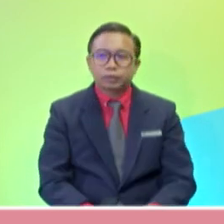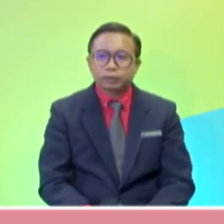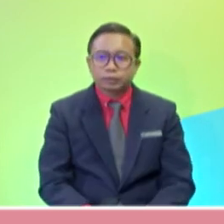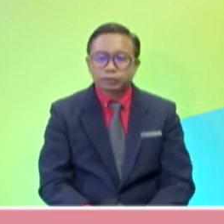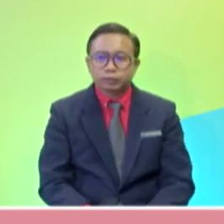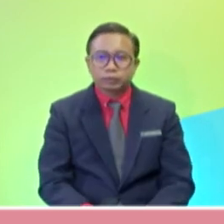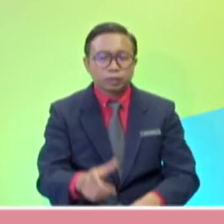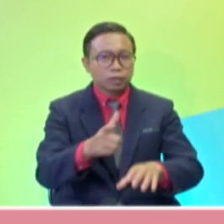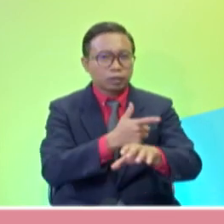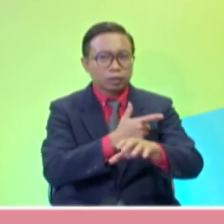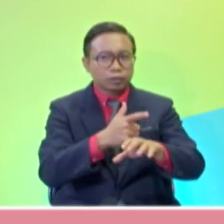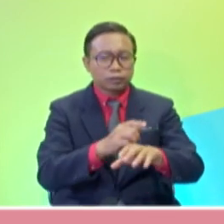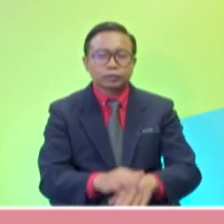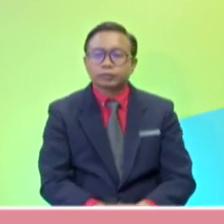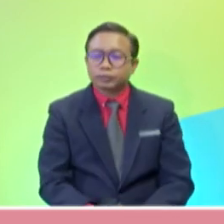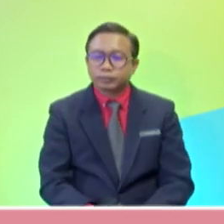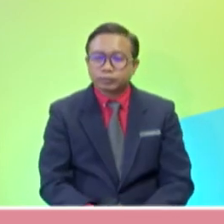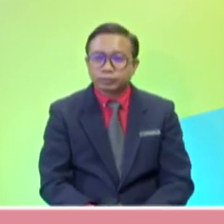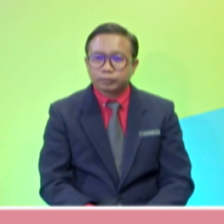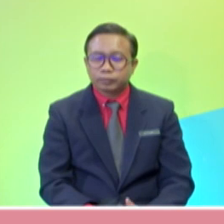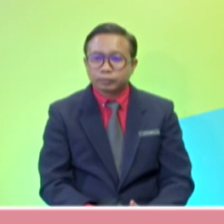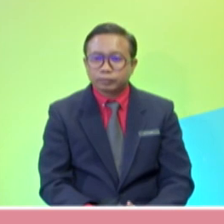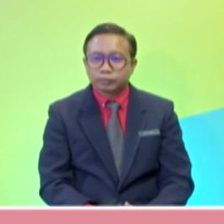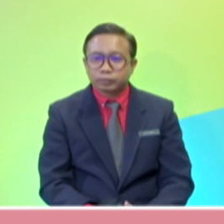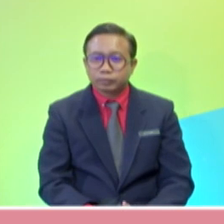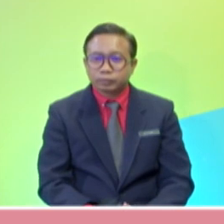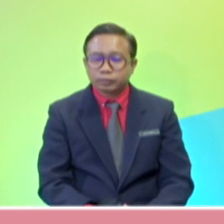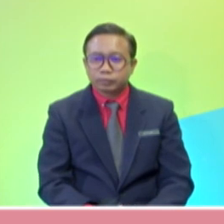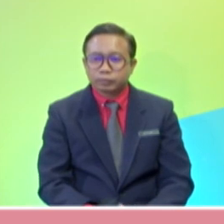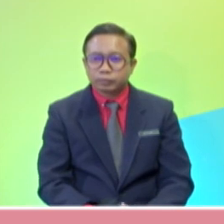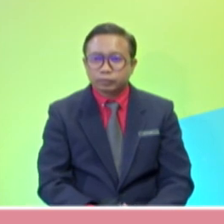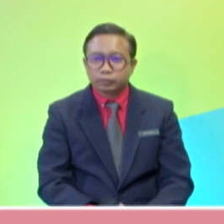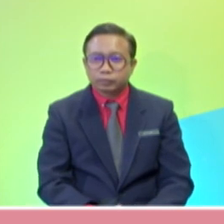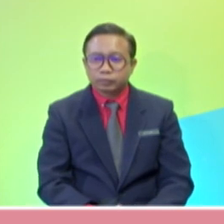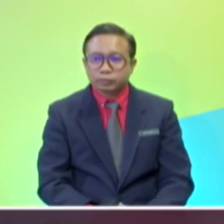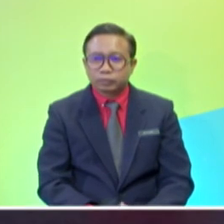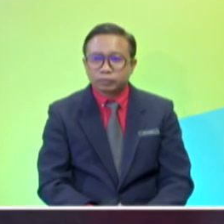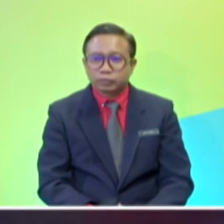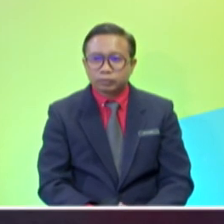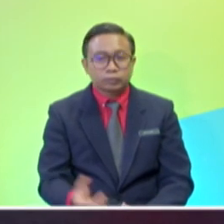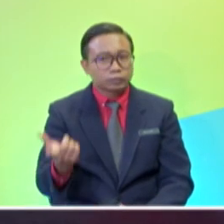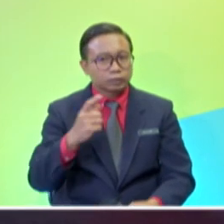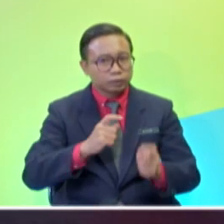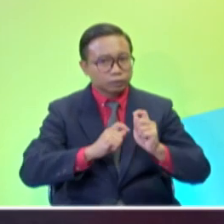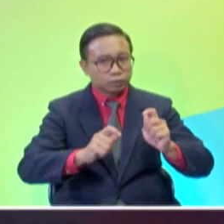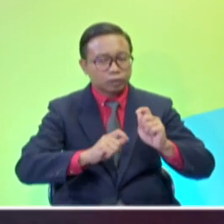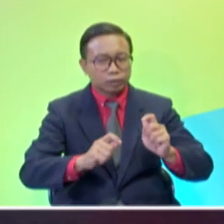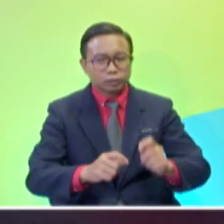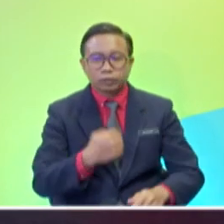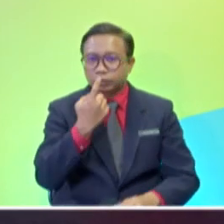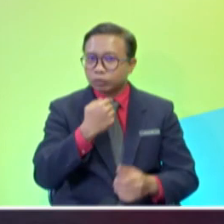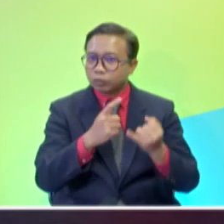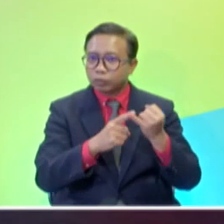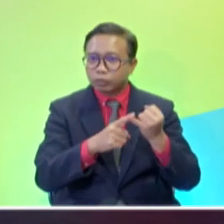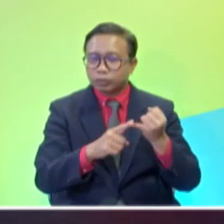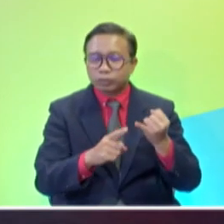peasy lemon squeezy. Yeah, you know it too. All right, let's Okay. hear from our pupils. Let's have the first